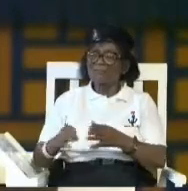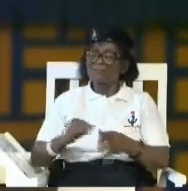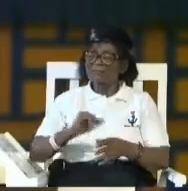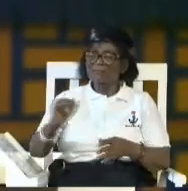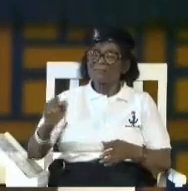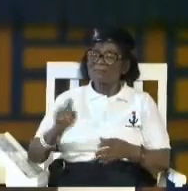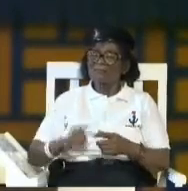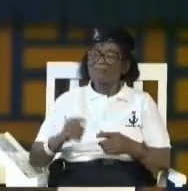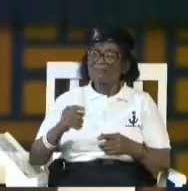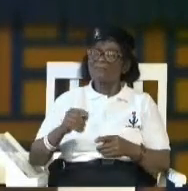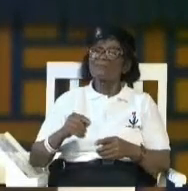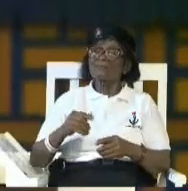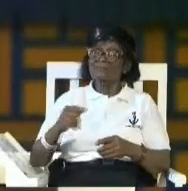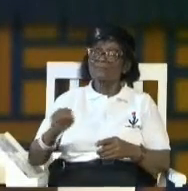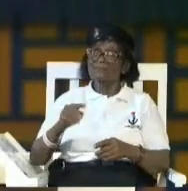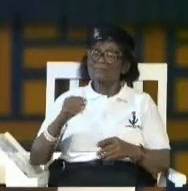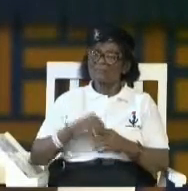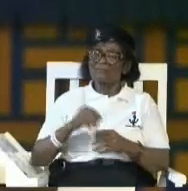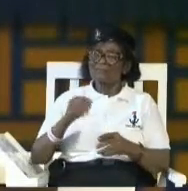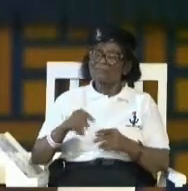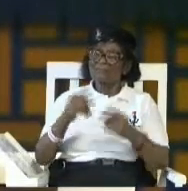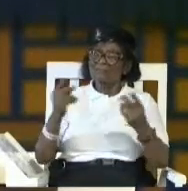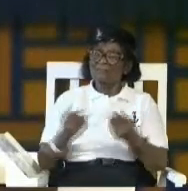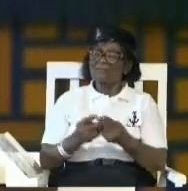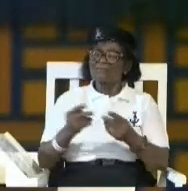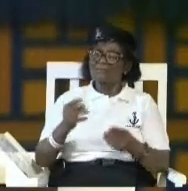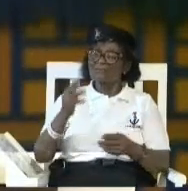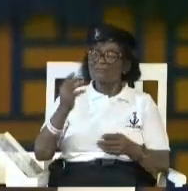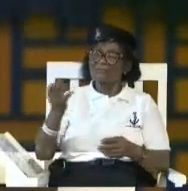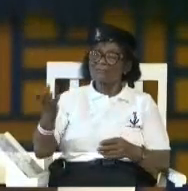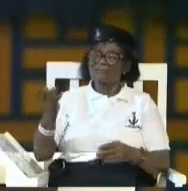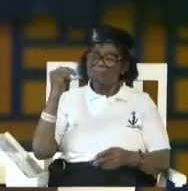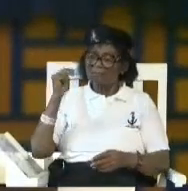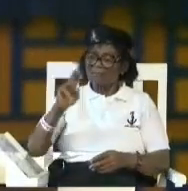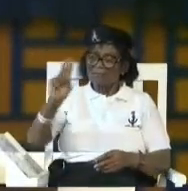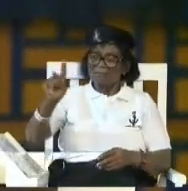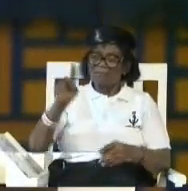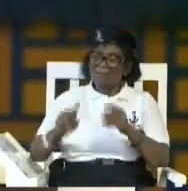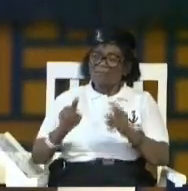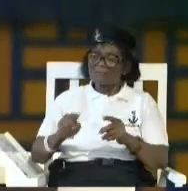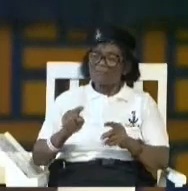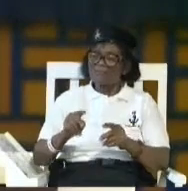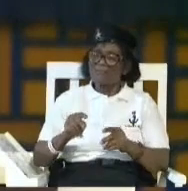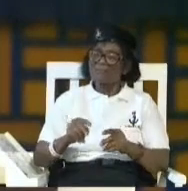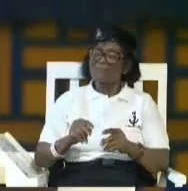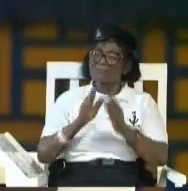vestry, there were two people praying, the pastor and the interpreter.